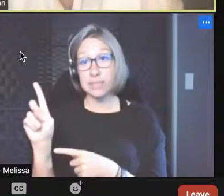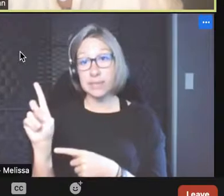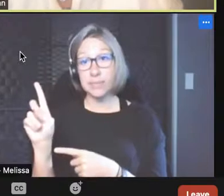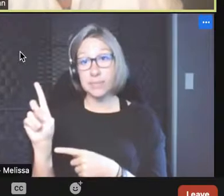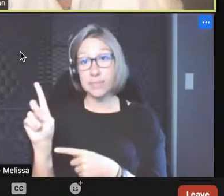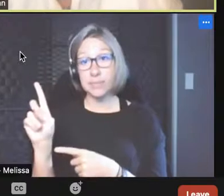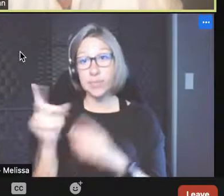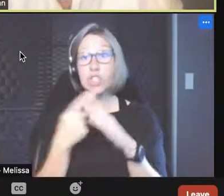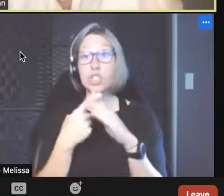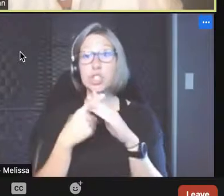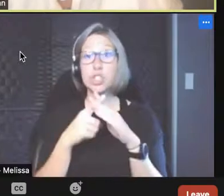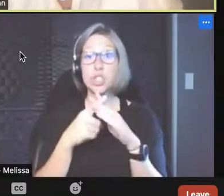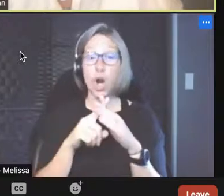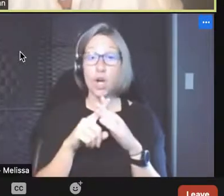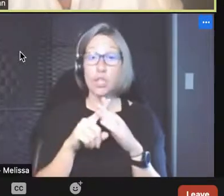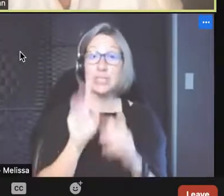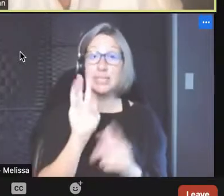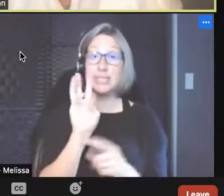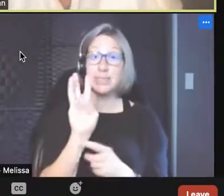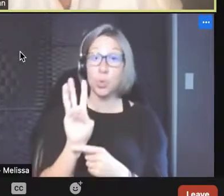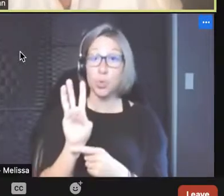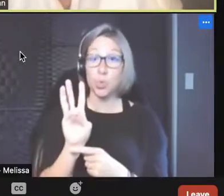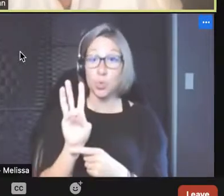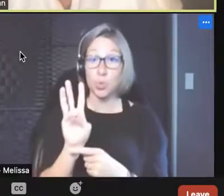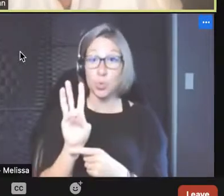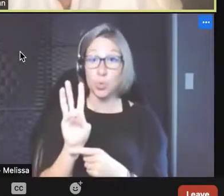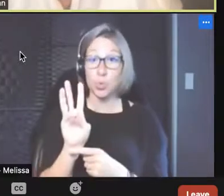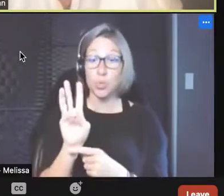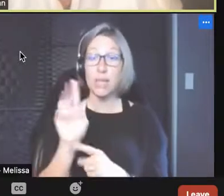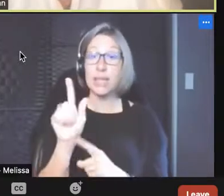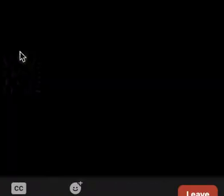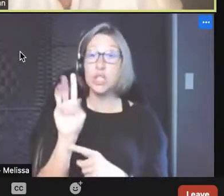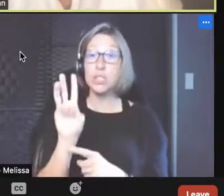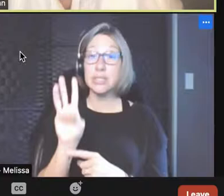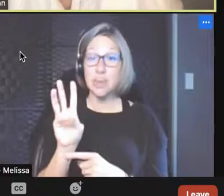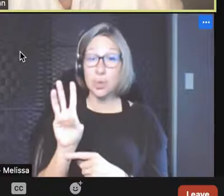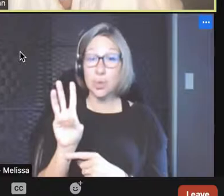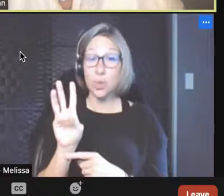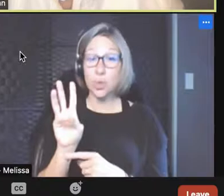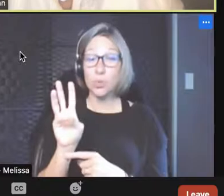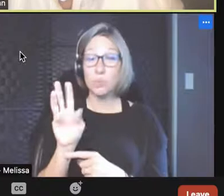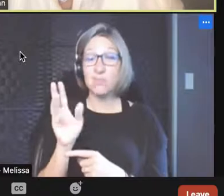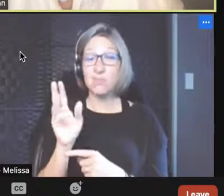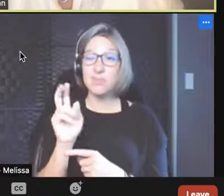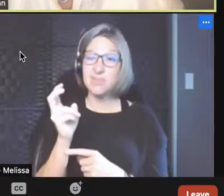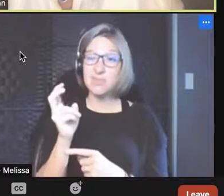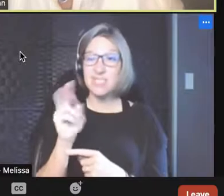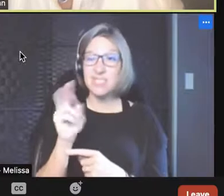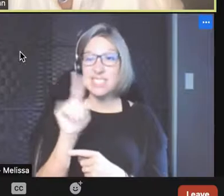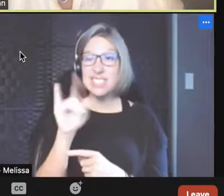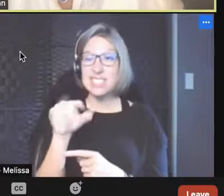It starts with the letter W. The letter W is kind of like a